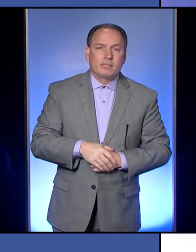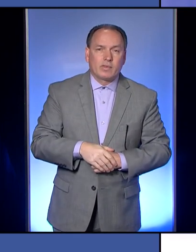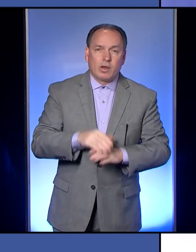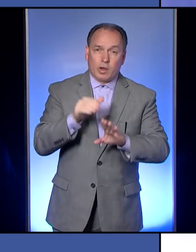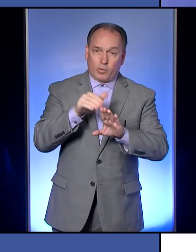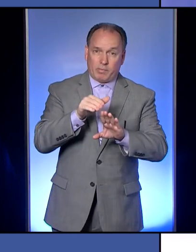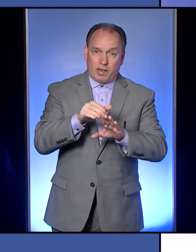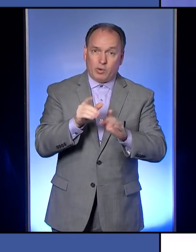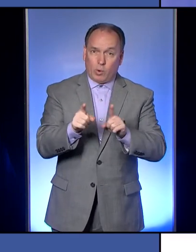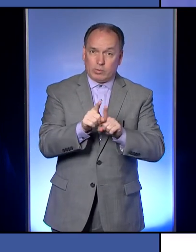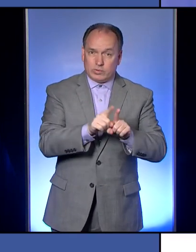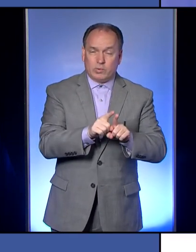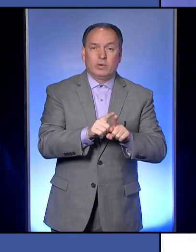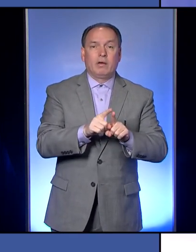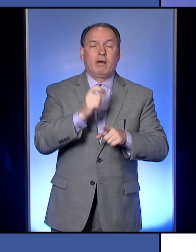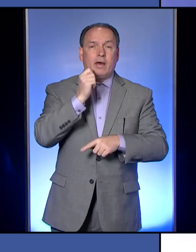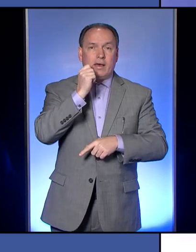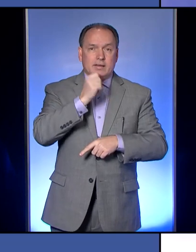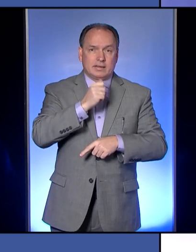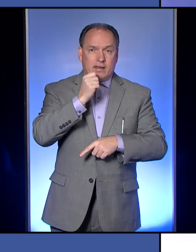A reminder that the daily briefings,